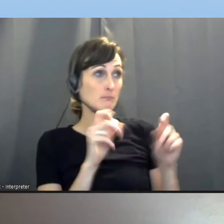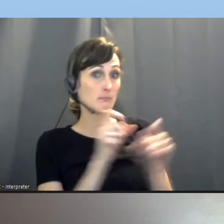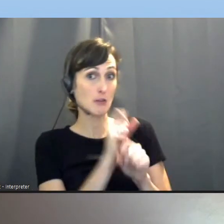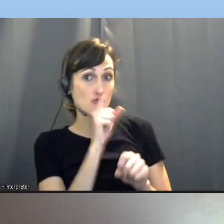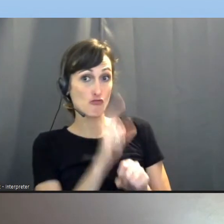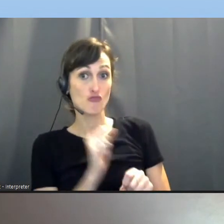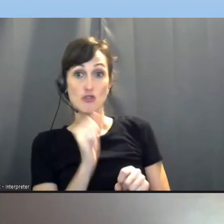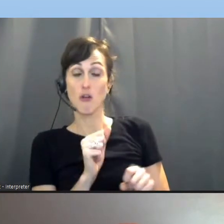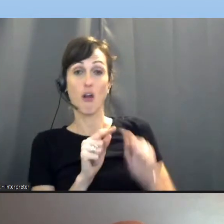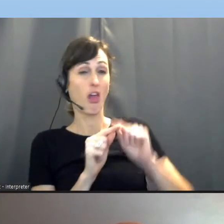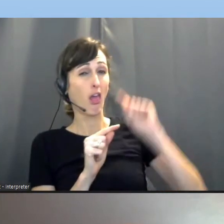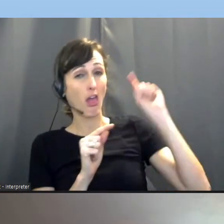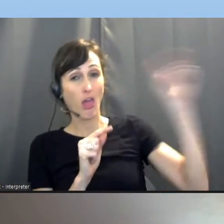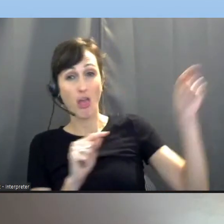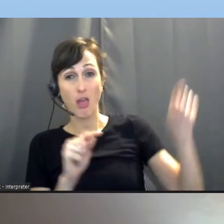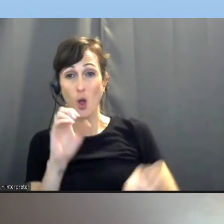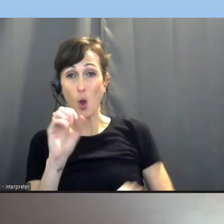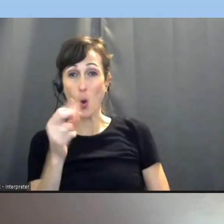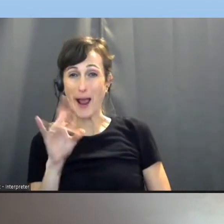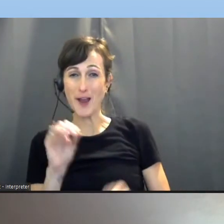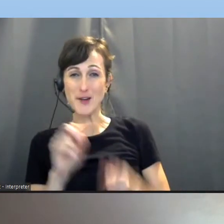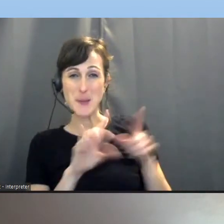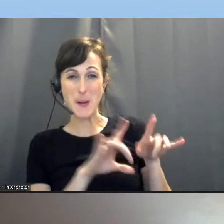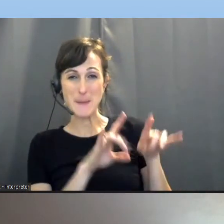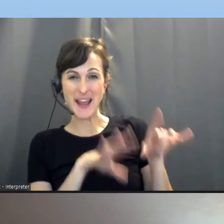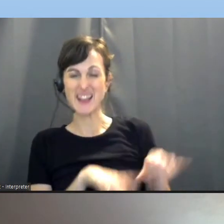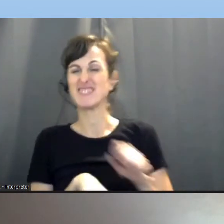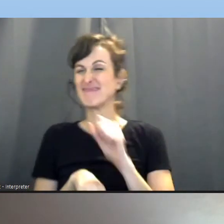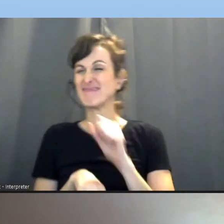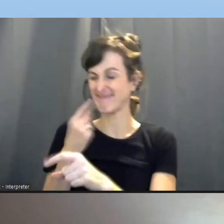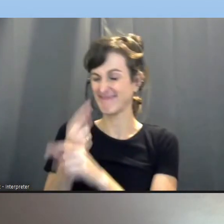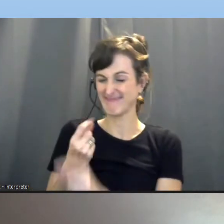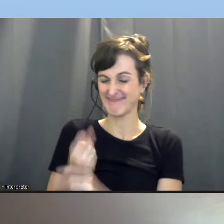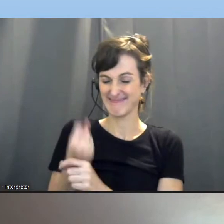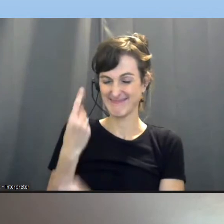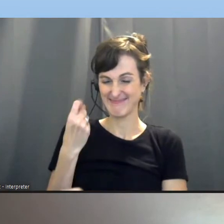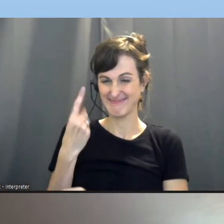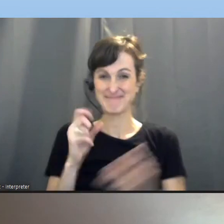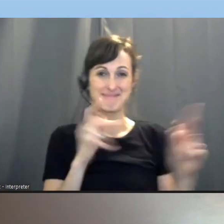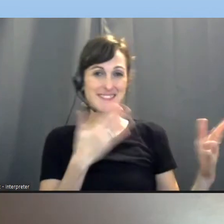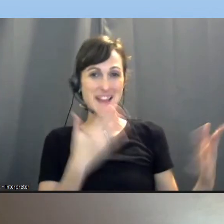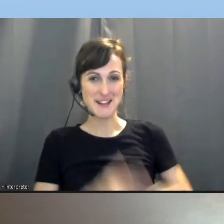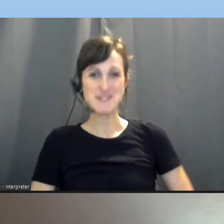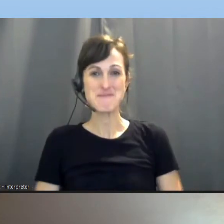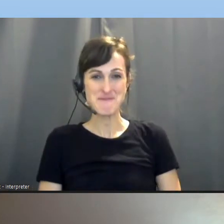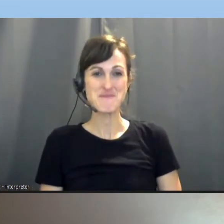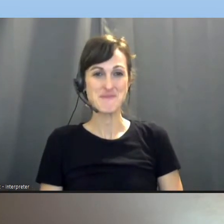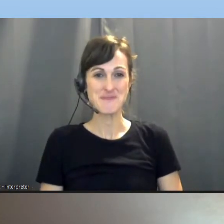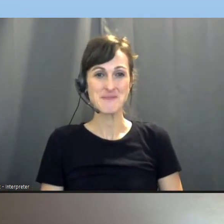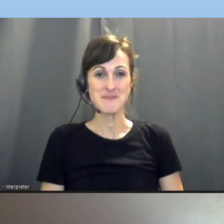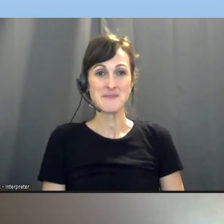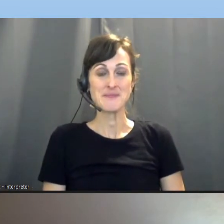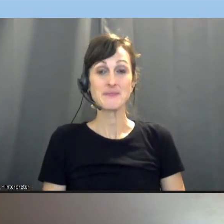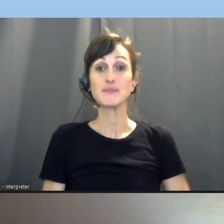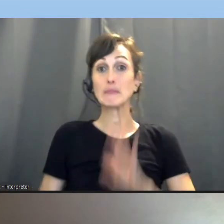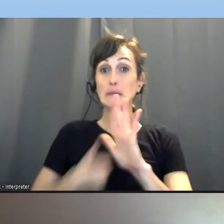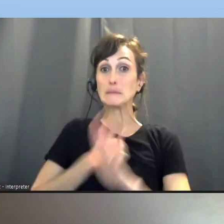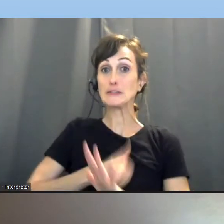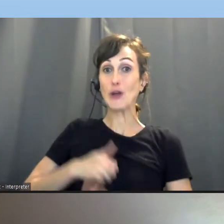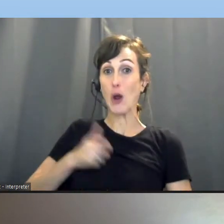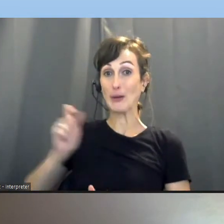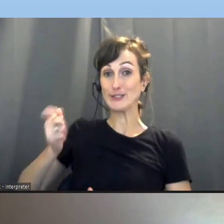weren't going all the way to Ohio to pick something up. I got you. All right, thank you. Well, sorry, Judge. That's all